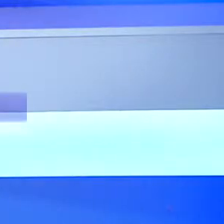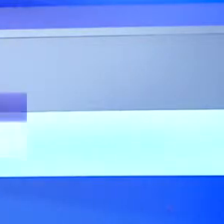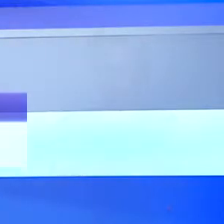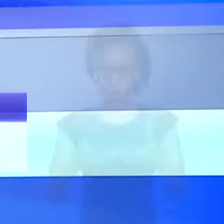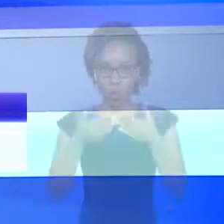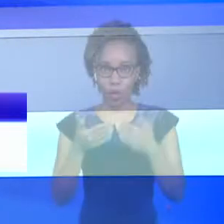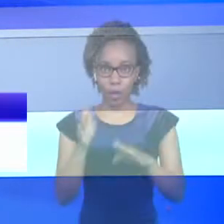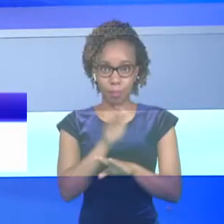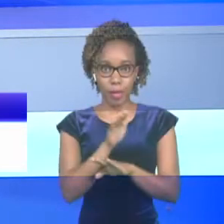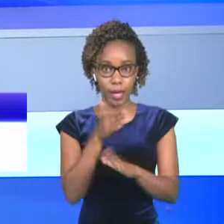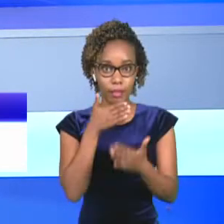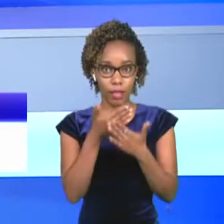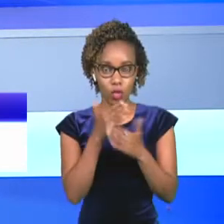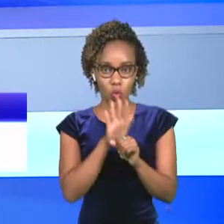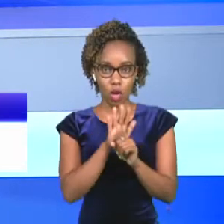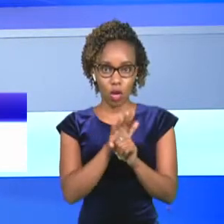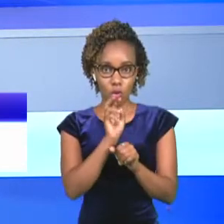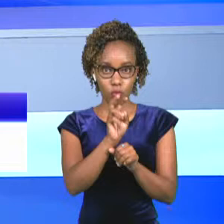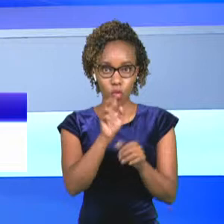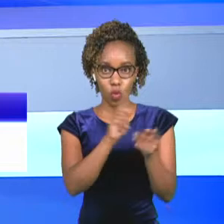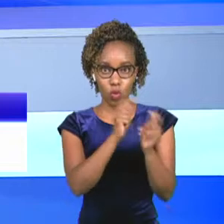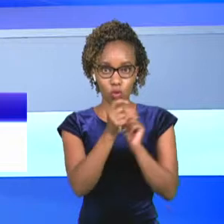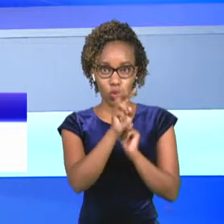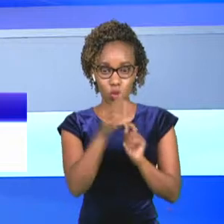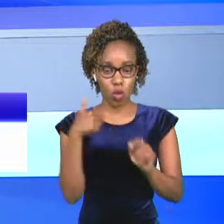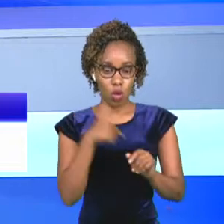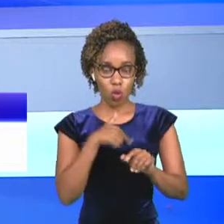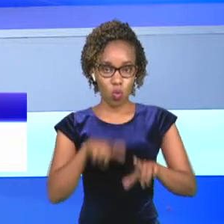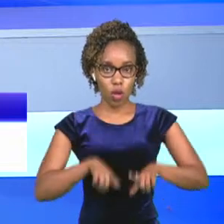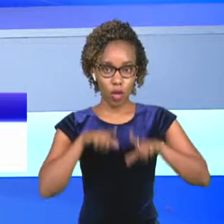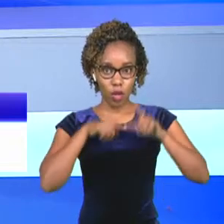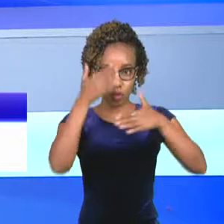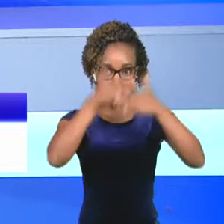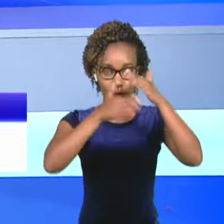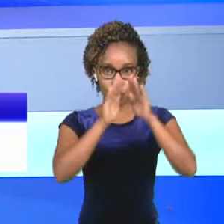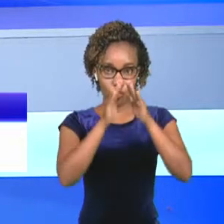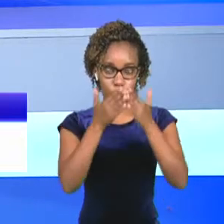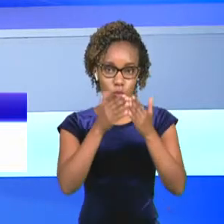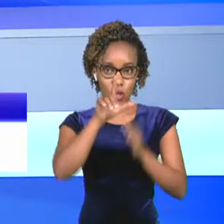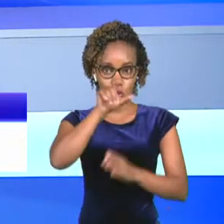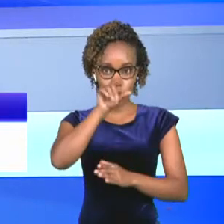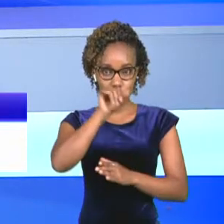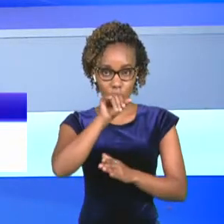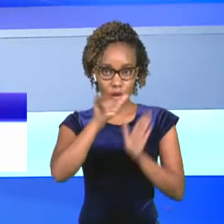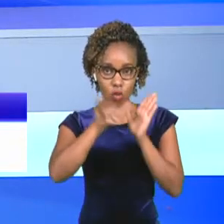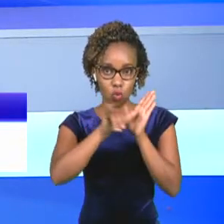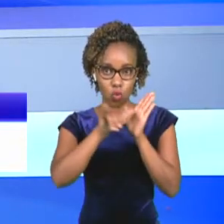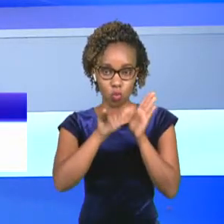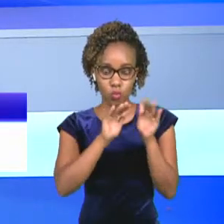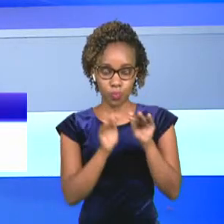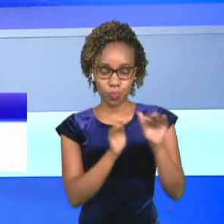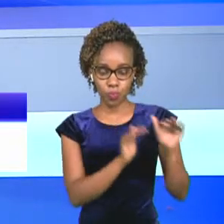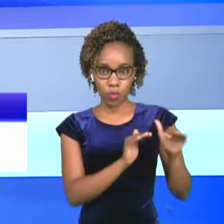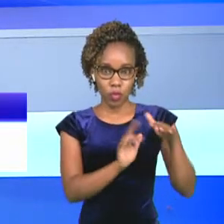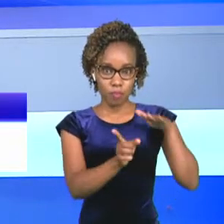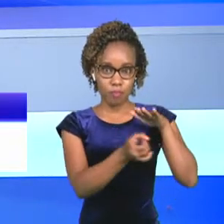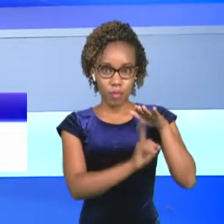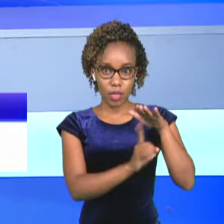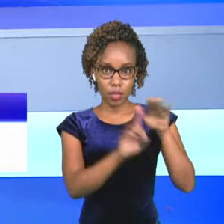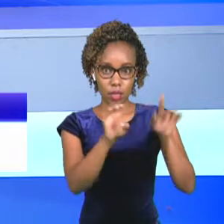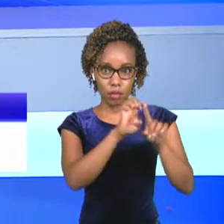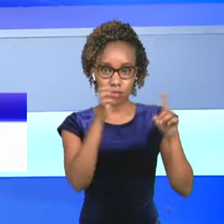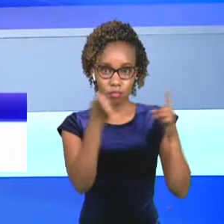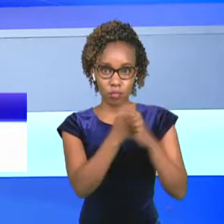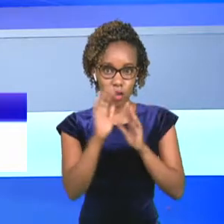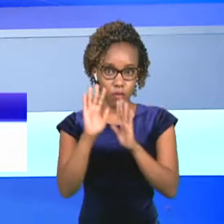Welcome back and thank you for keeping it Switch TV. We are live on Facebook, YouTube and Twitter at Switch TV Kenya. The Ministry of Environment